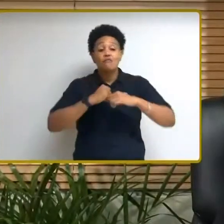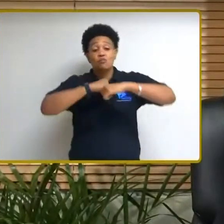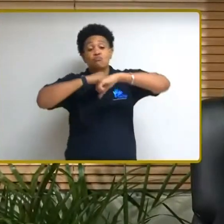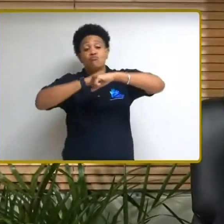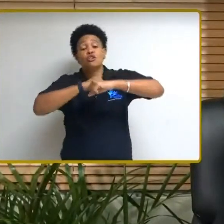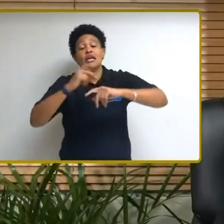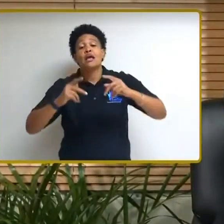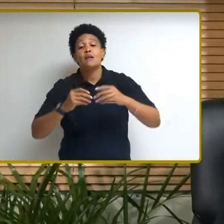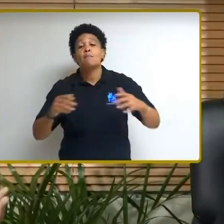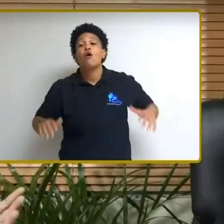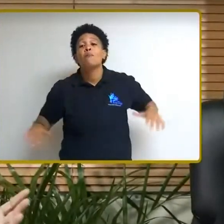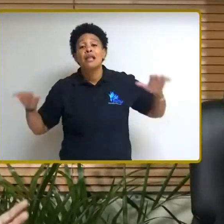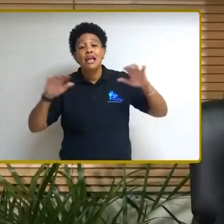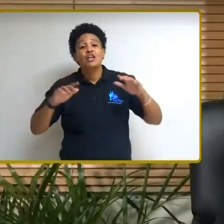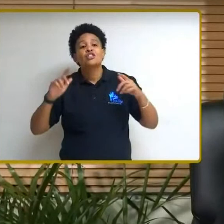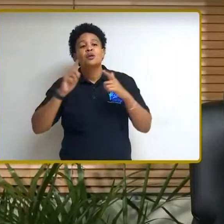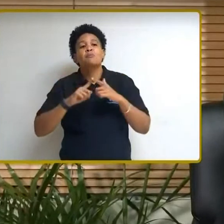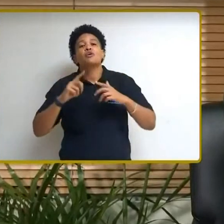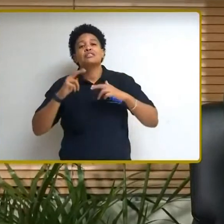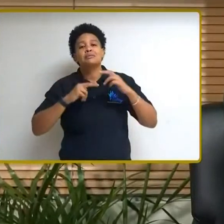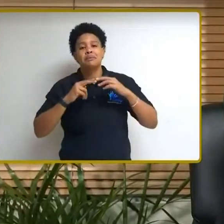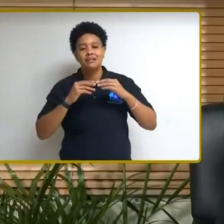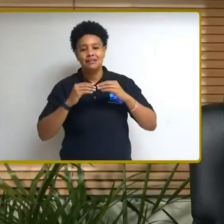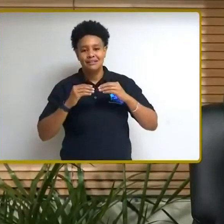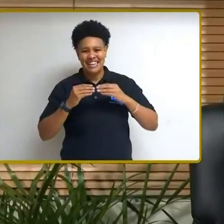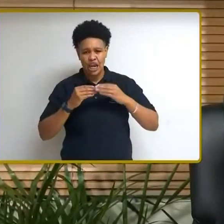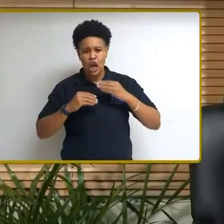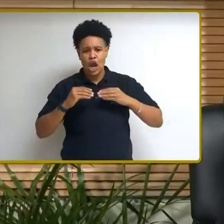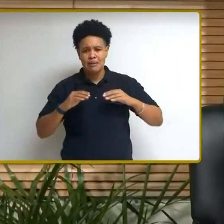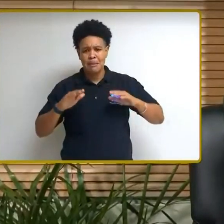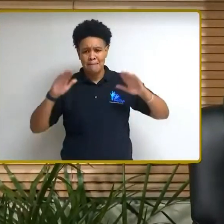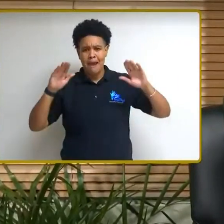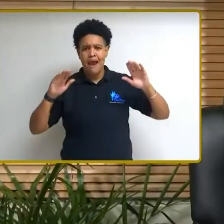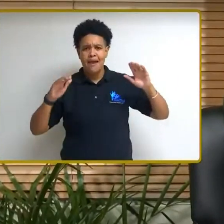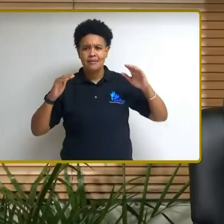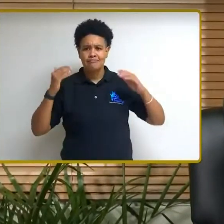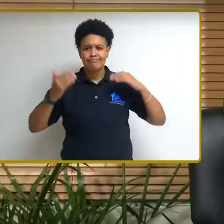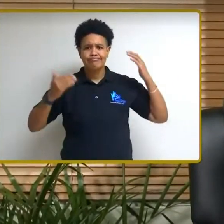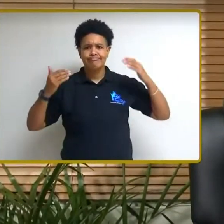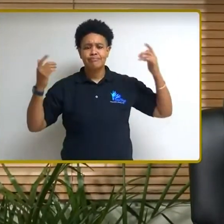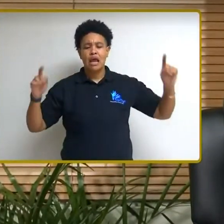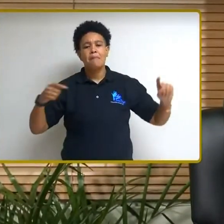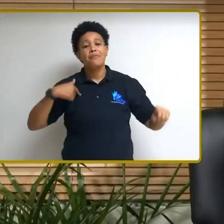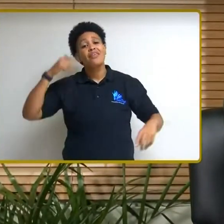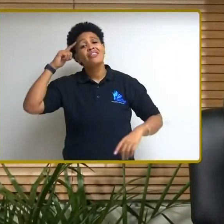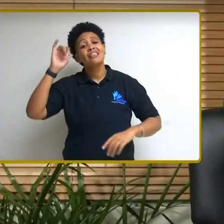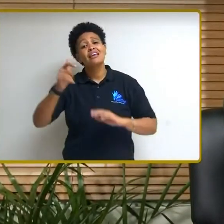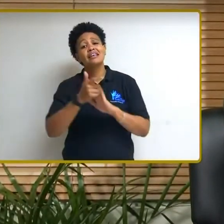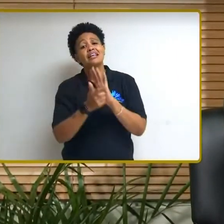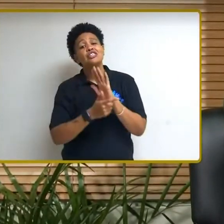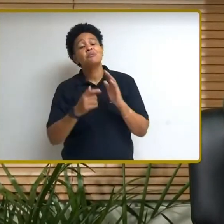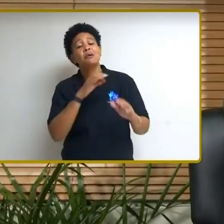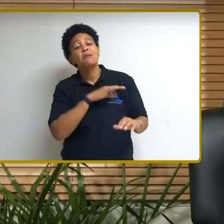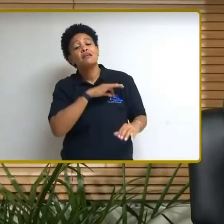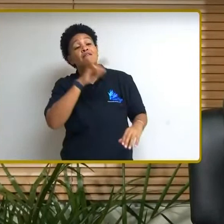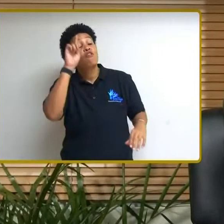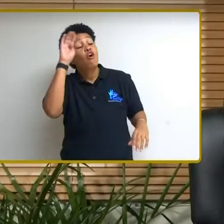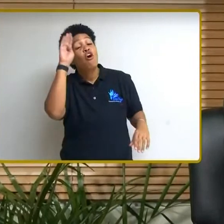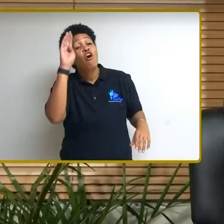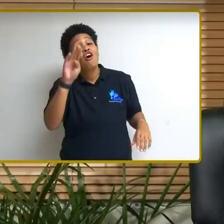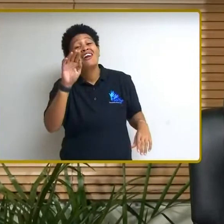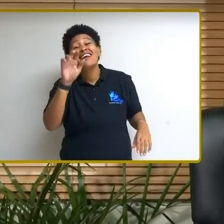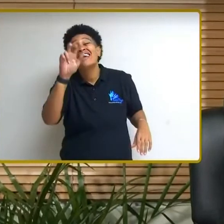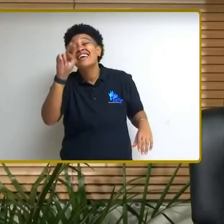the population, and to build back our economy. And I think that is a legitimate benefit to all, even if